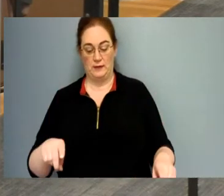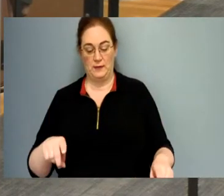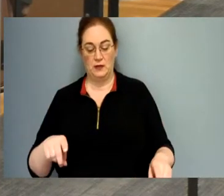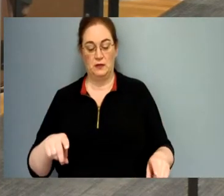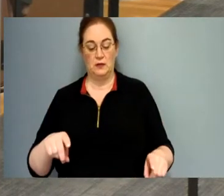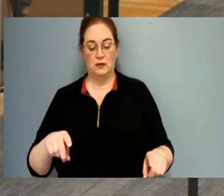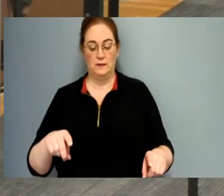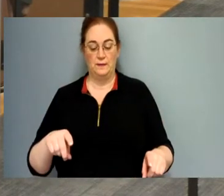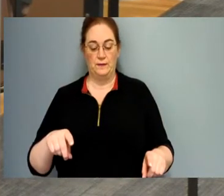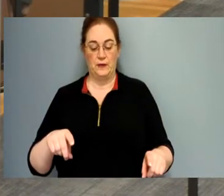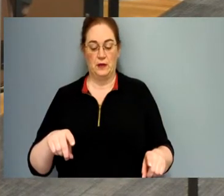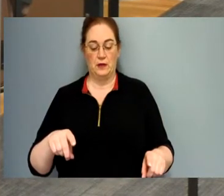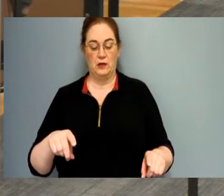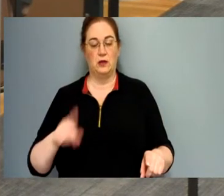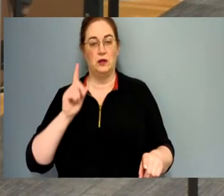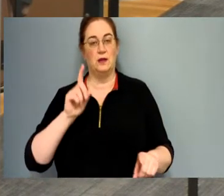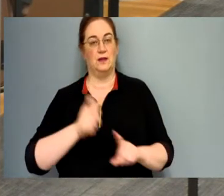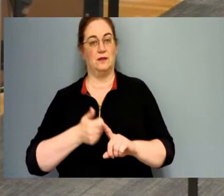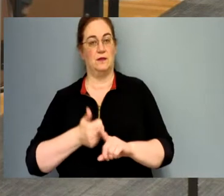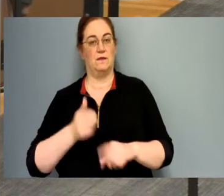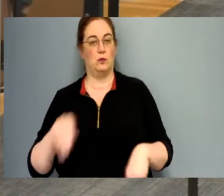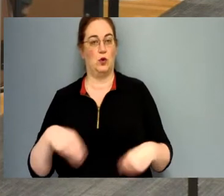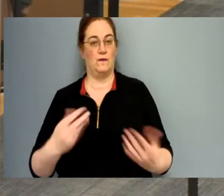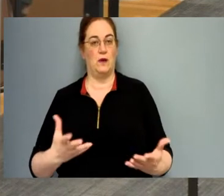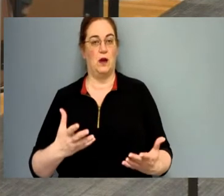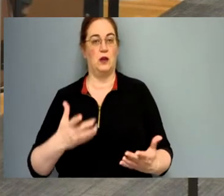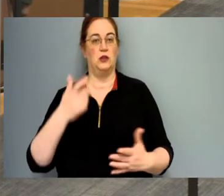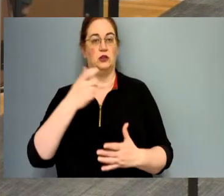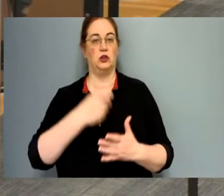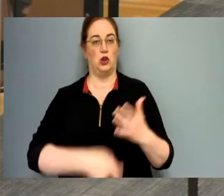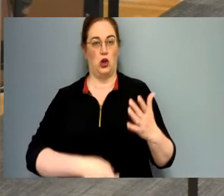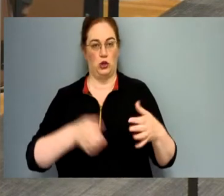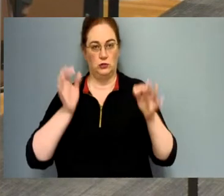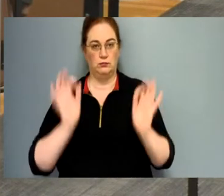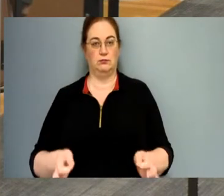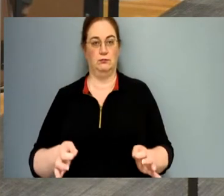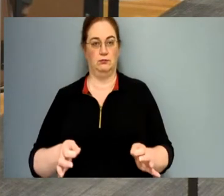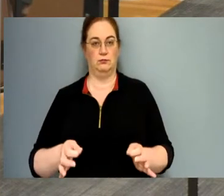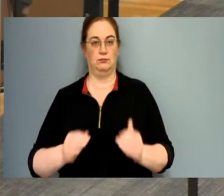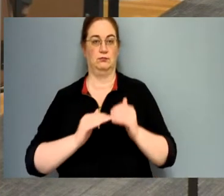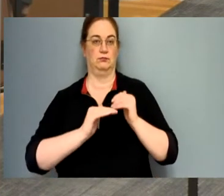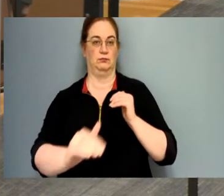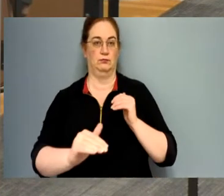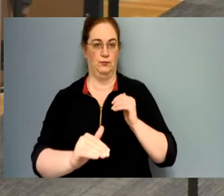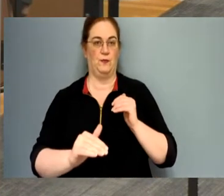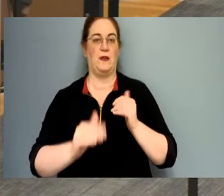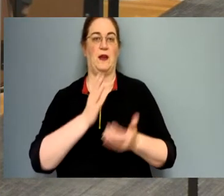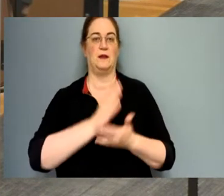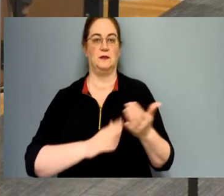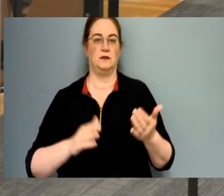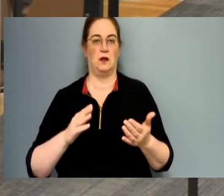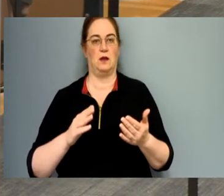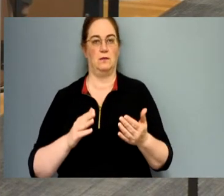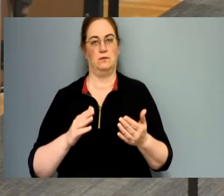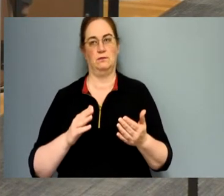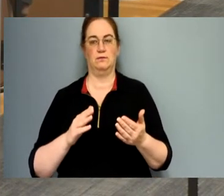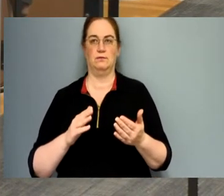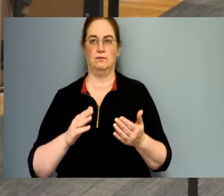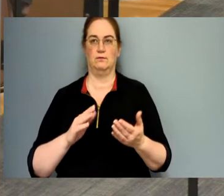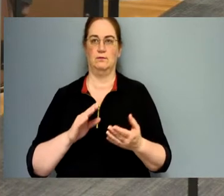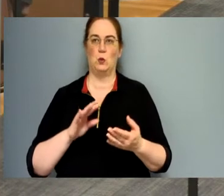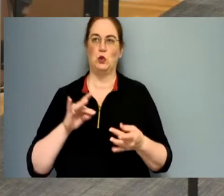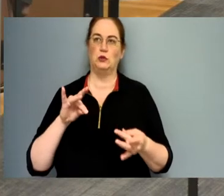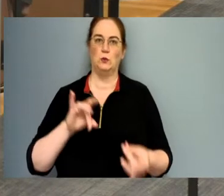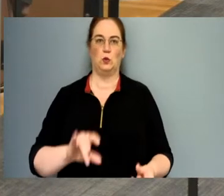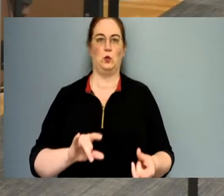which provides cost certainty and some smoothing out of